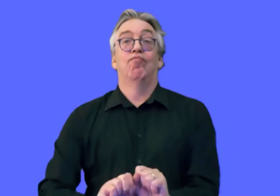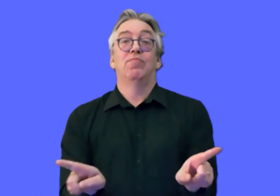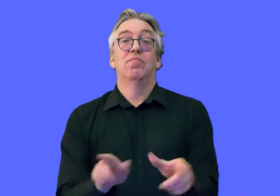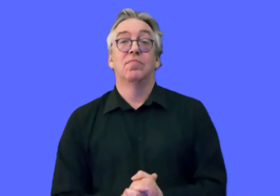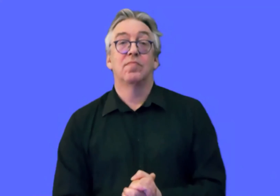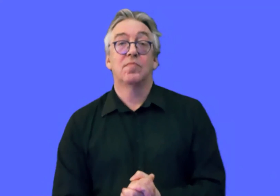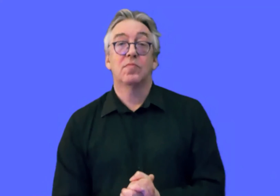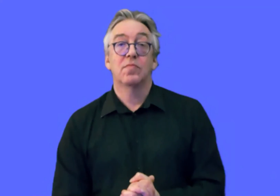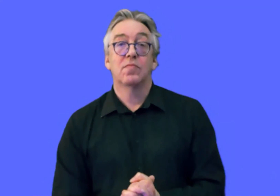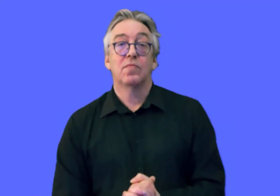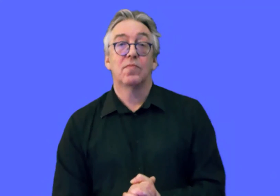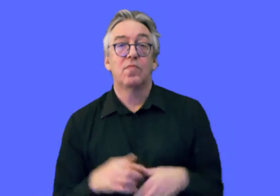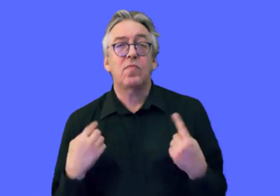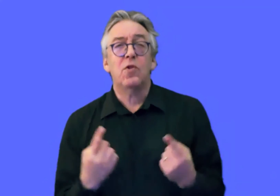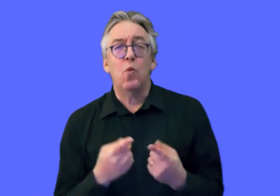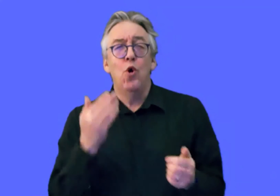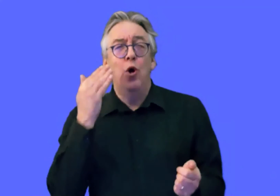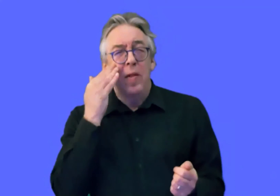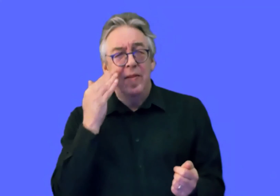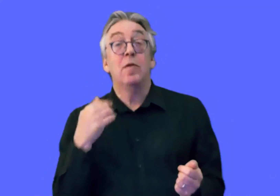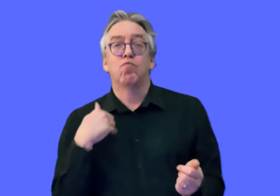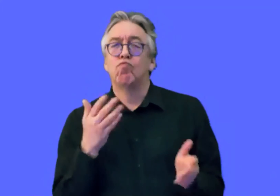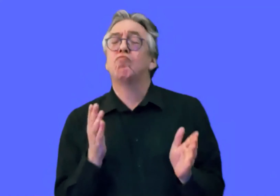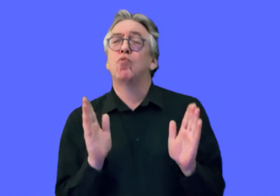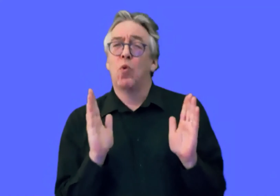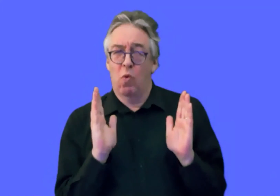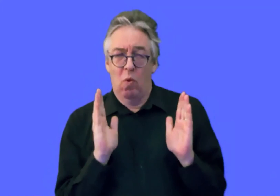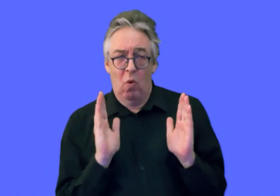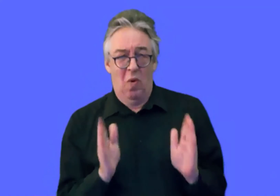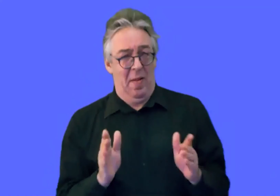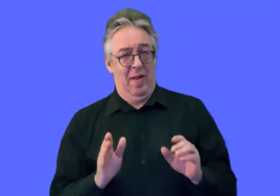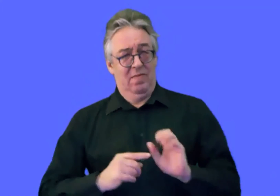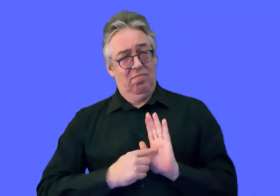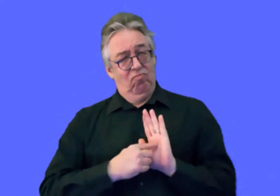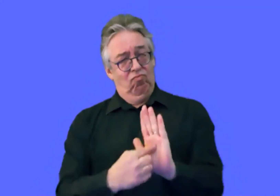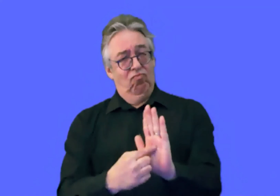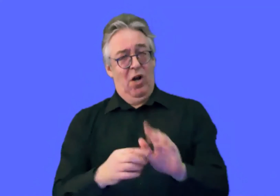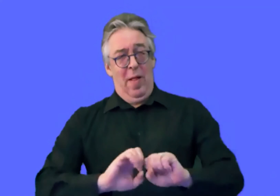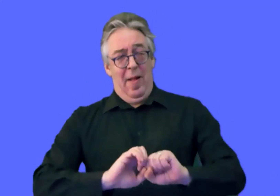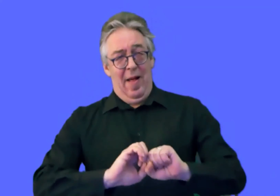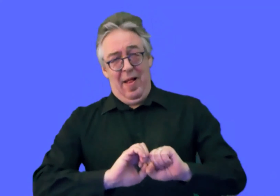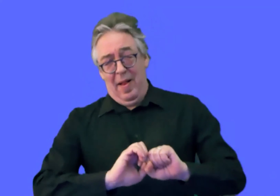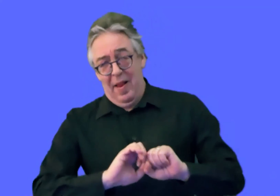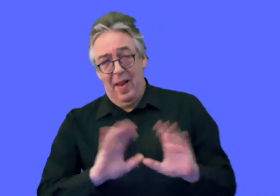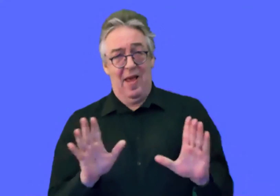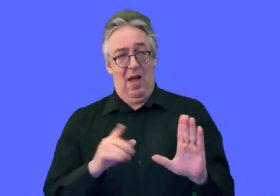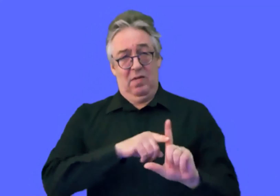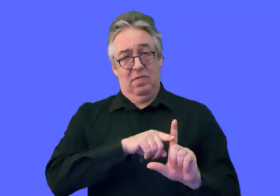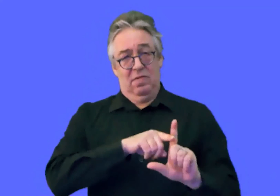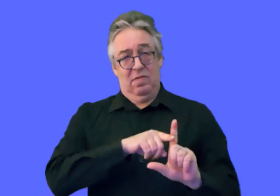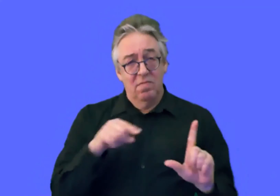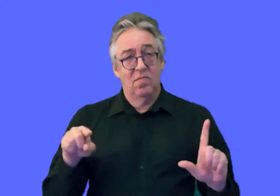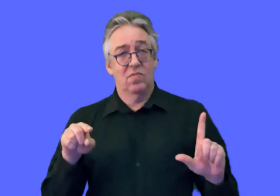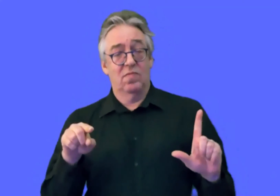will be able to get a whole set of indicators arising from the census when it comes to